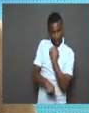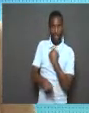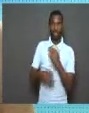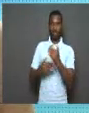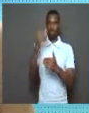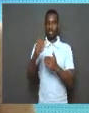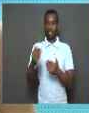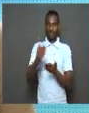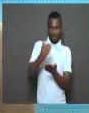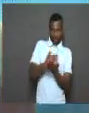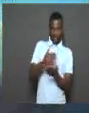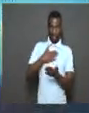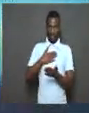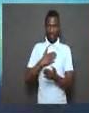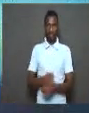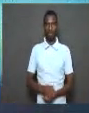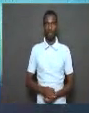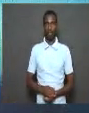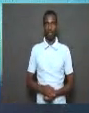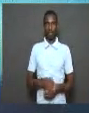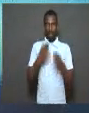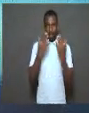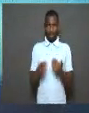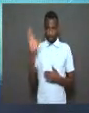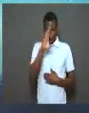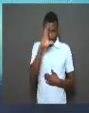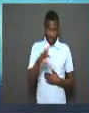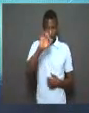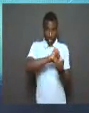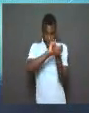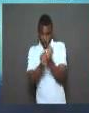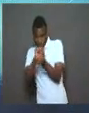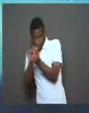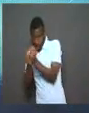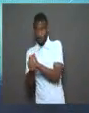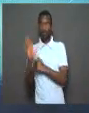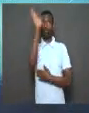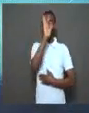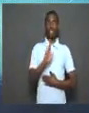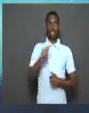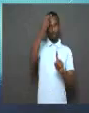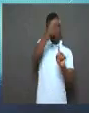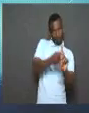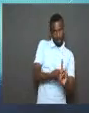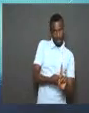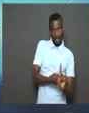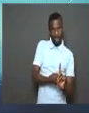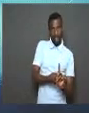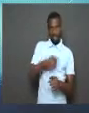next lesson. To calculate changes in gas